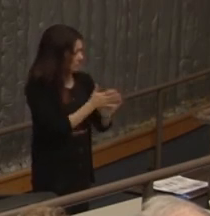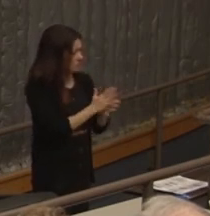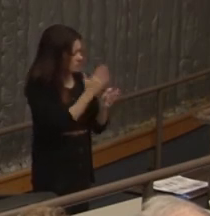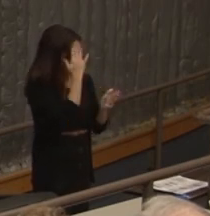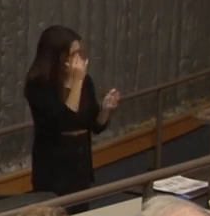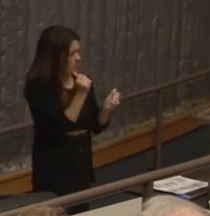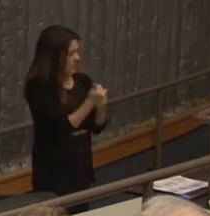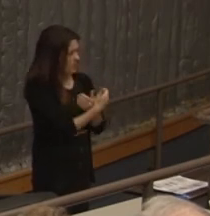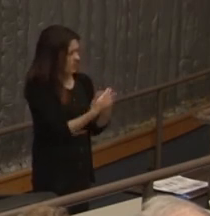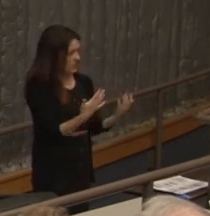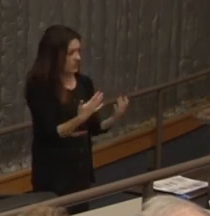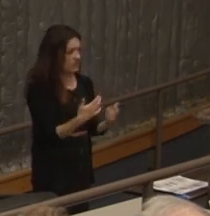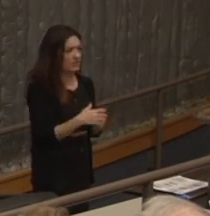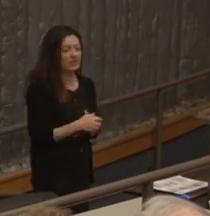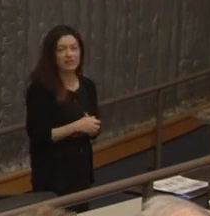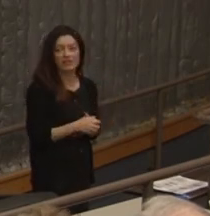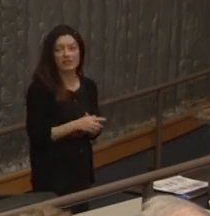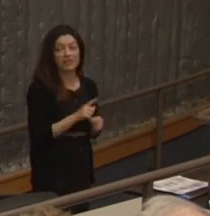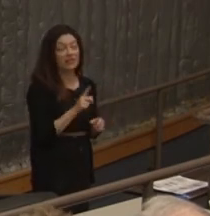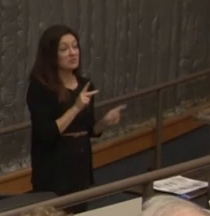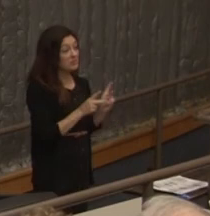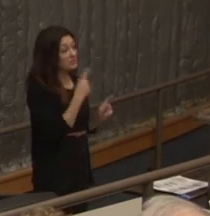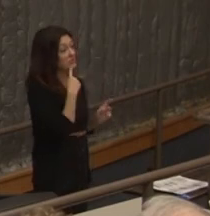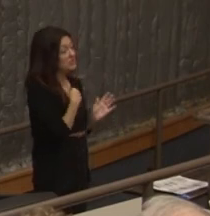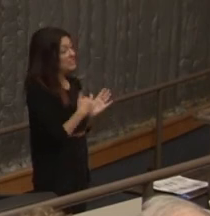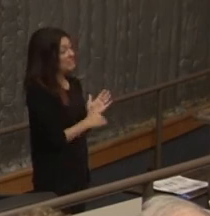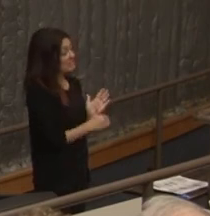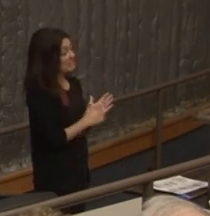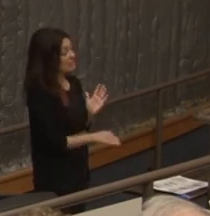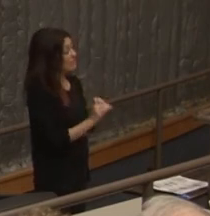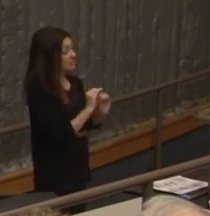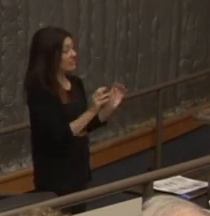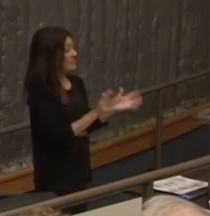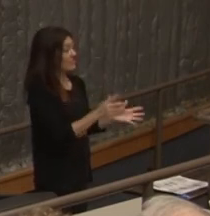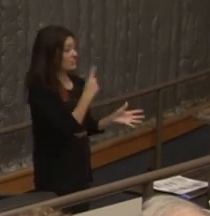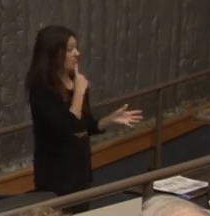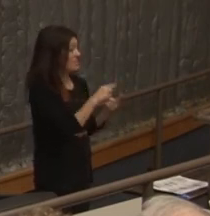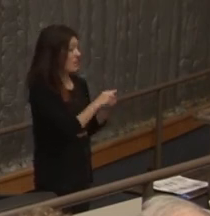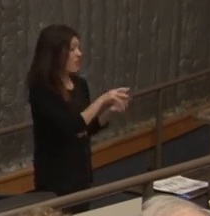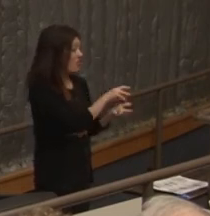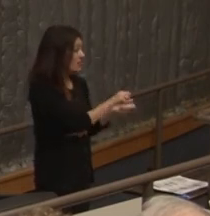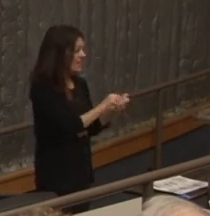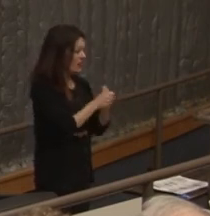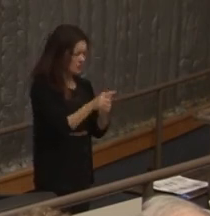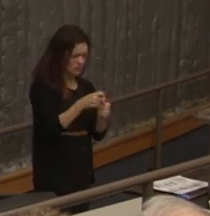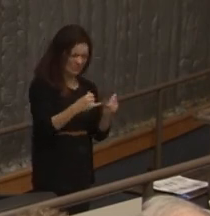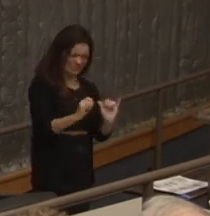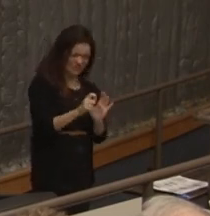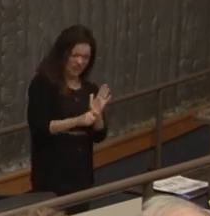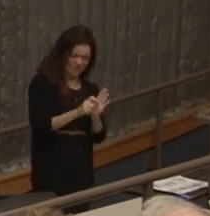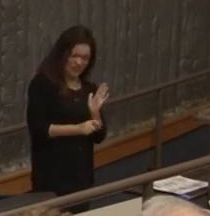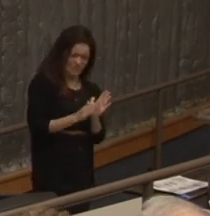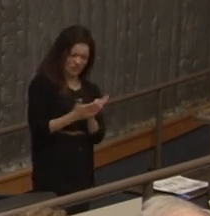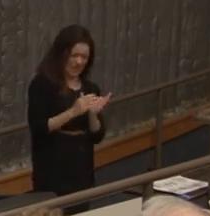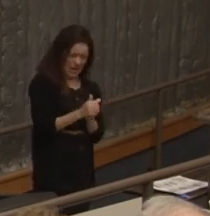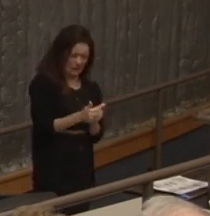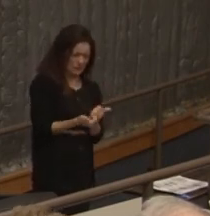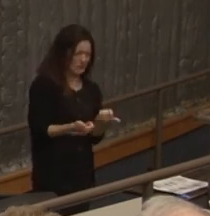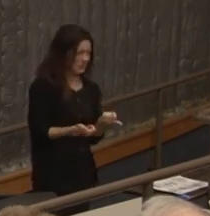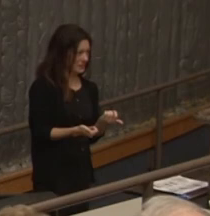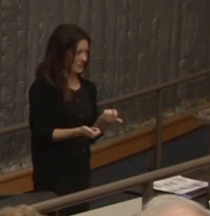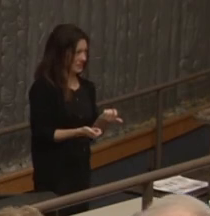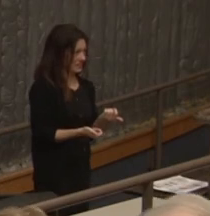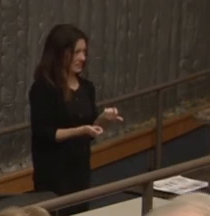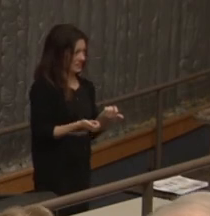how people have told me again and again, there's nothing left to say. Yeah, how can you go on writing? And how, again, I